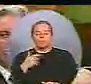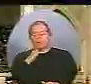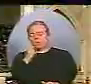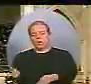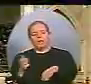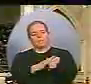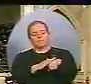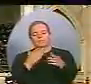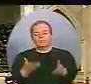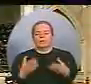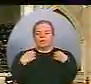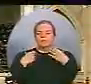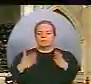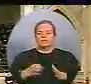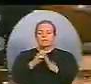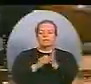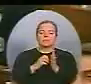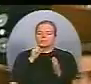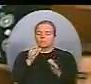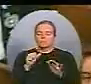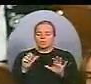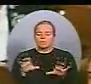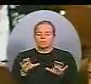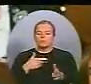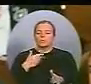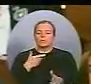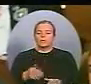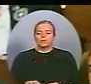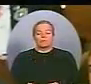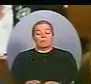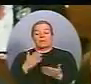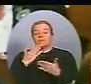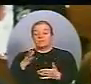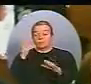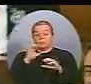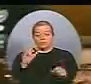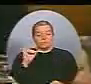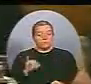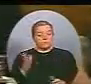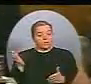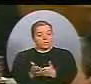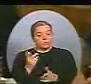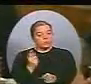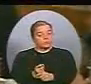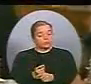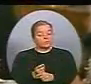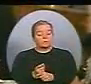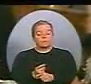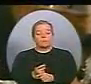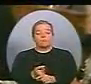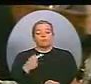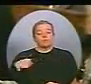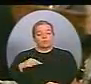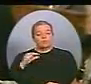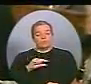Order. The Honourable President of the Treasury Board. Thank you, Mr. Speaker. In fact, that's exactly what happened. It was this caucus, this party, this government that